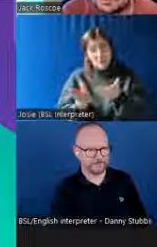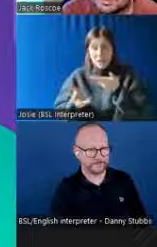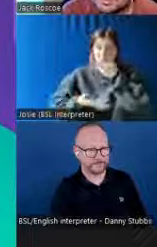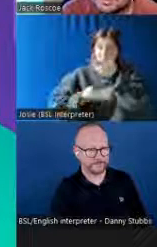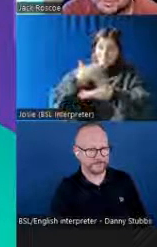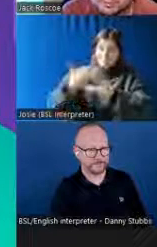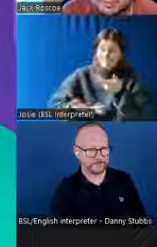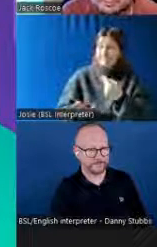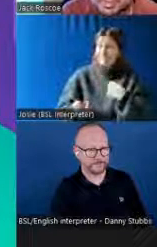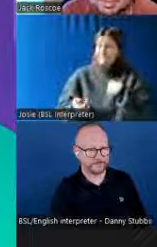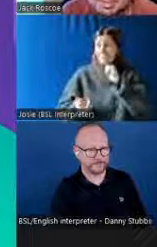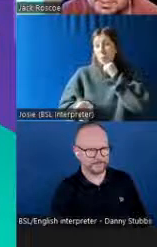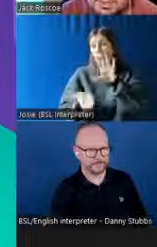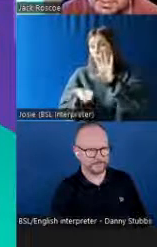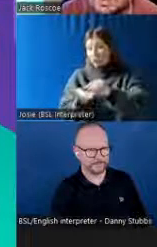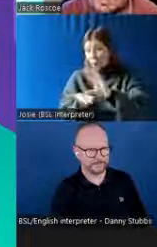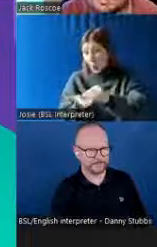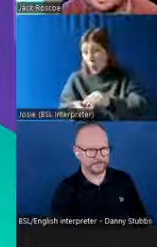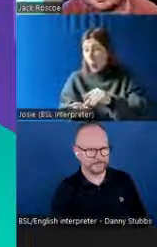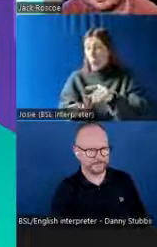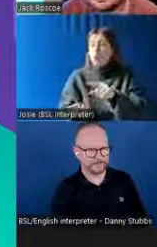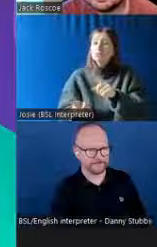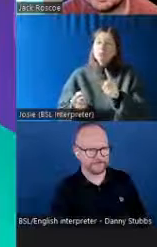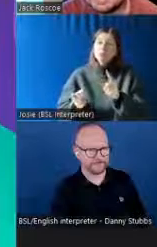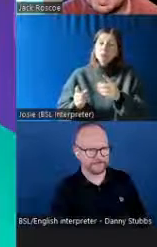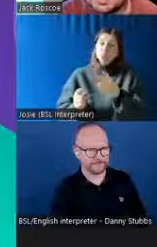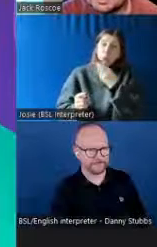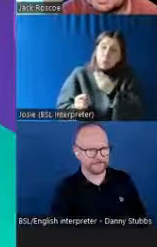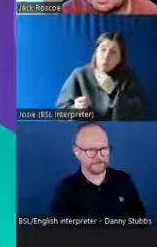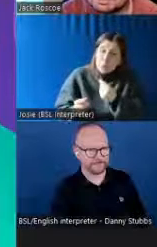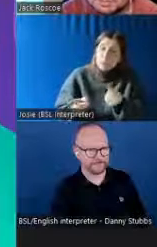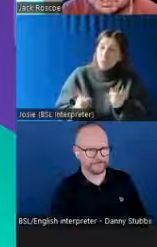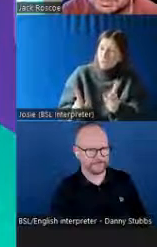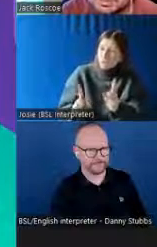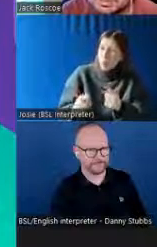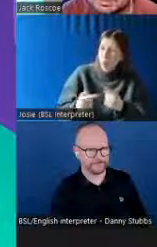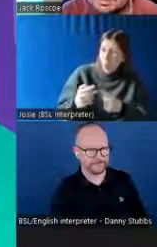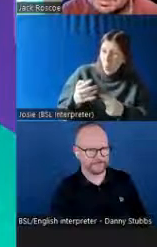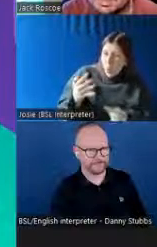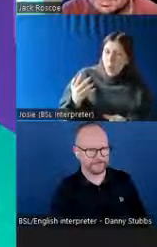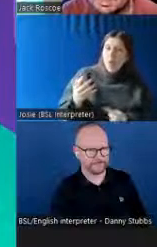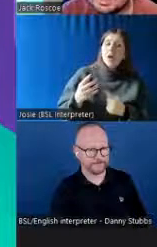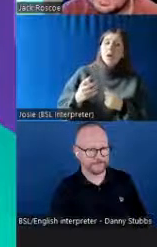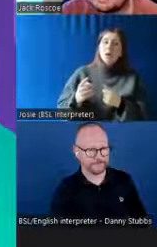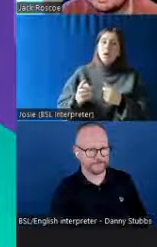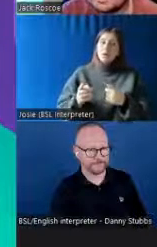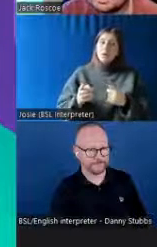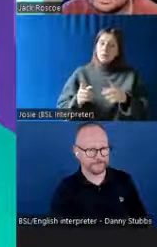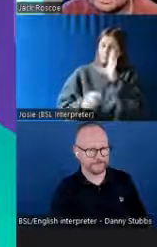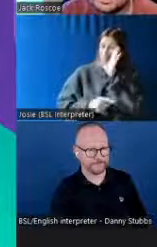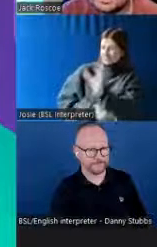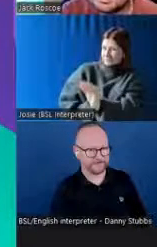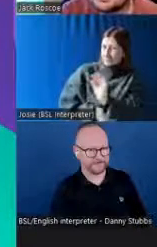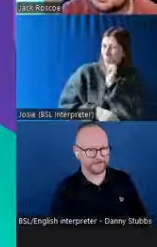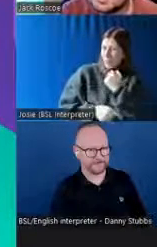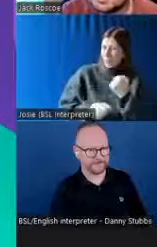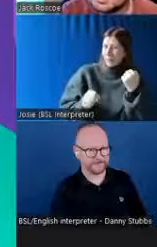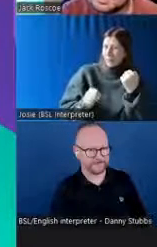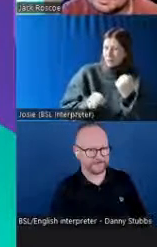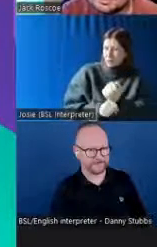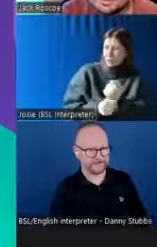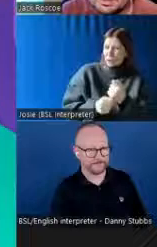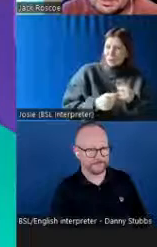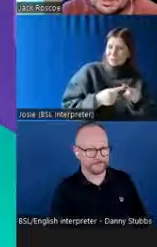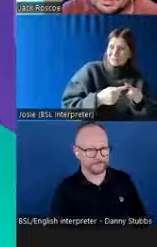for, who will have access to it, and that includes any transcription services, and how long until the file